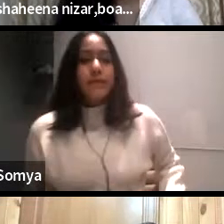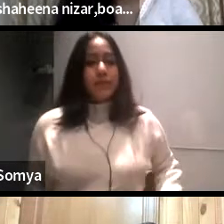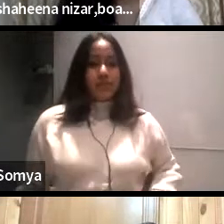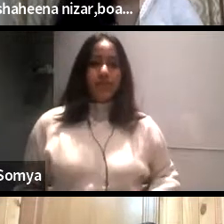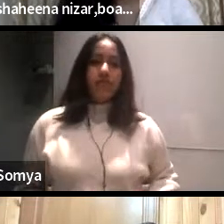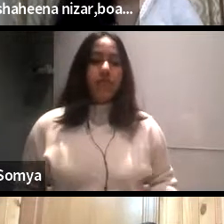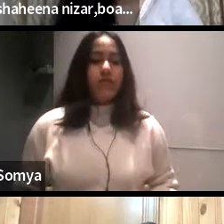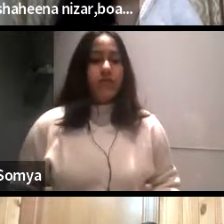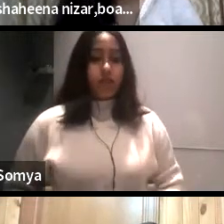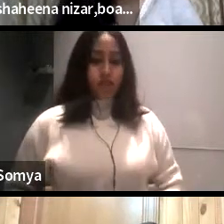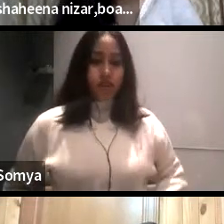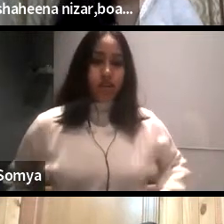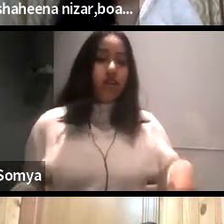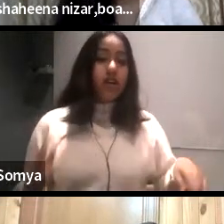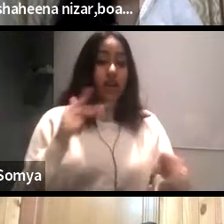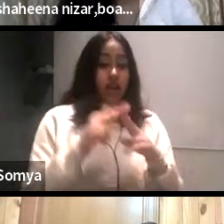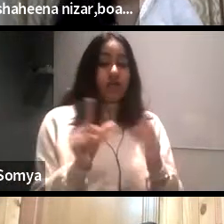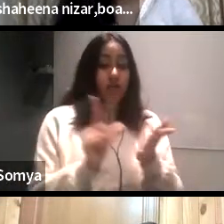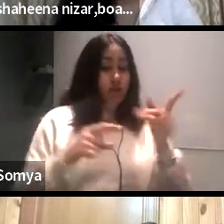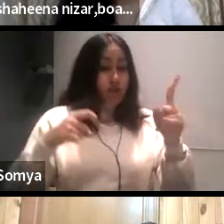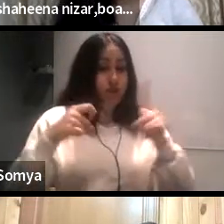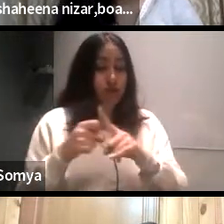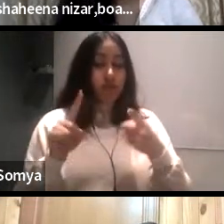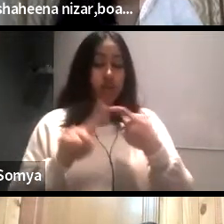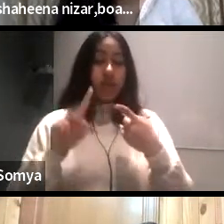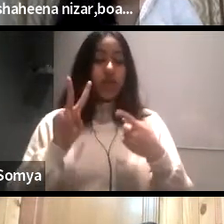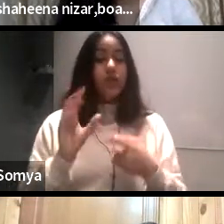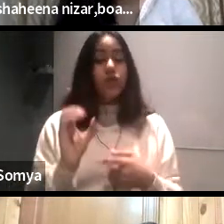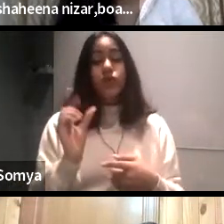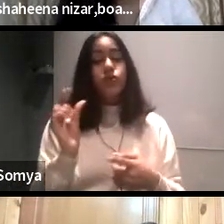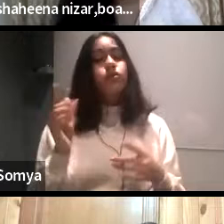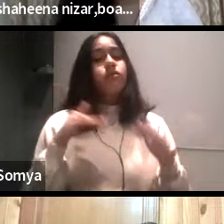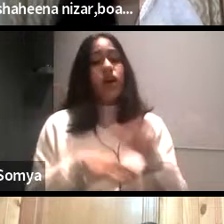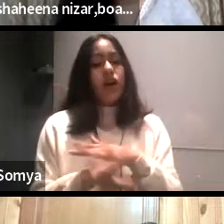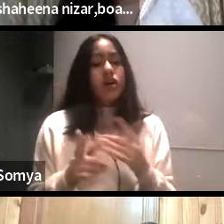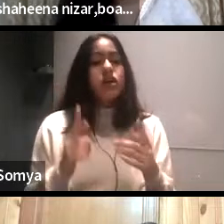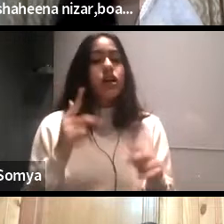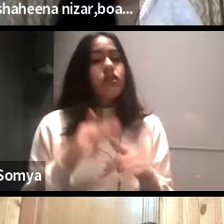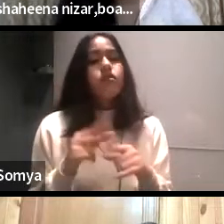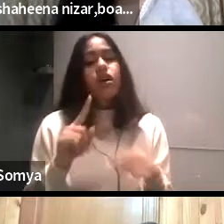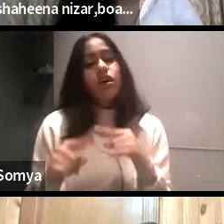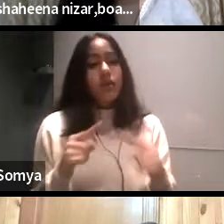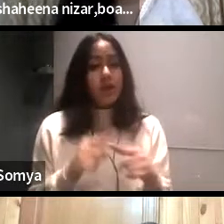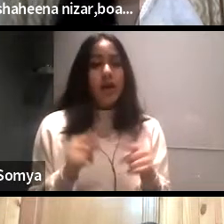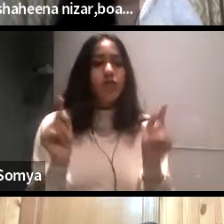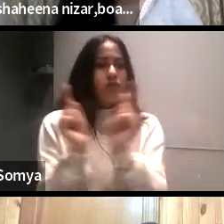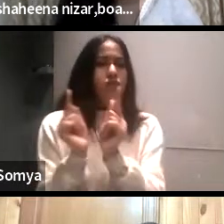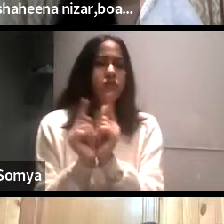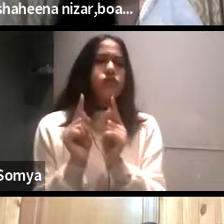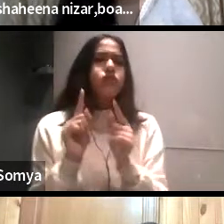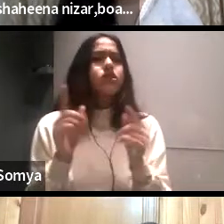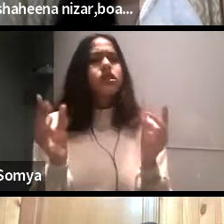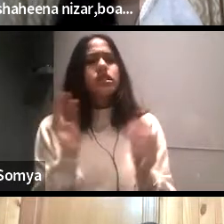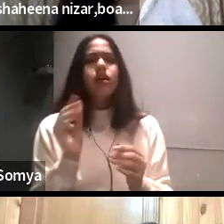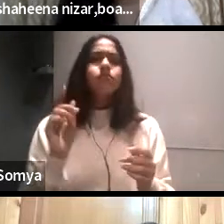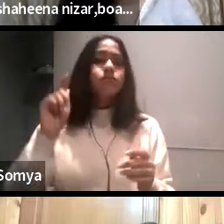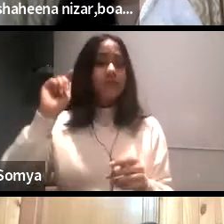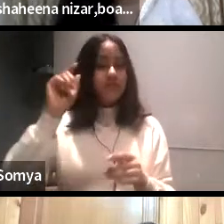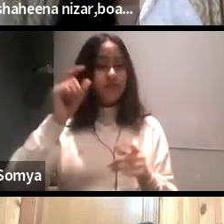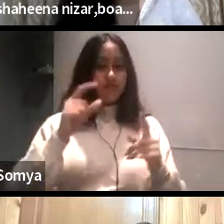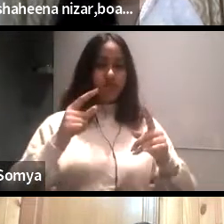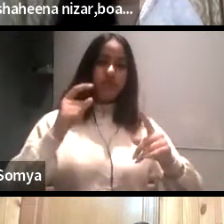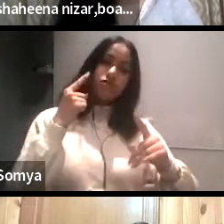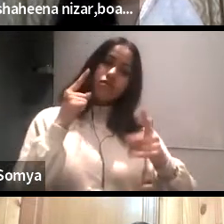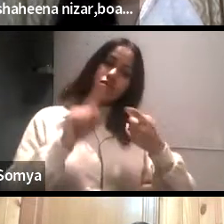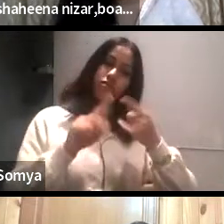following the UK's departure from the EU, the Welsh government, I'm talking about Wales a little bit, and then I'll talk about England. The Welsh government wants